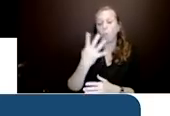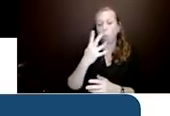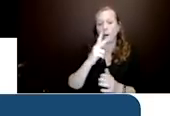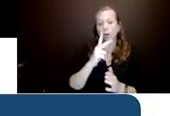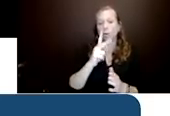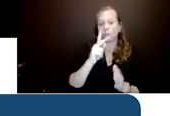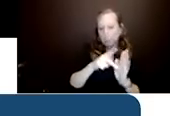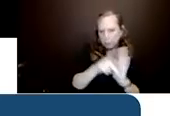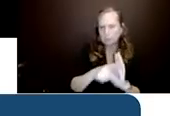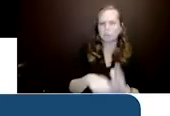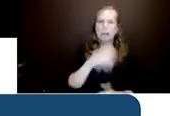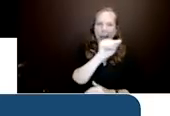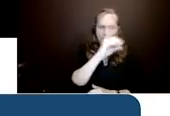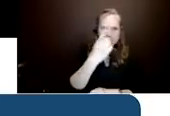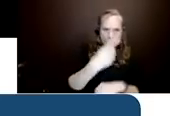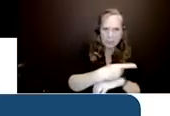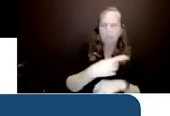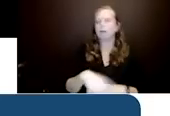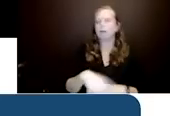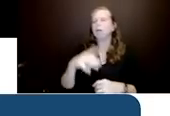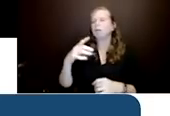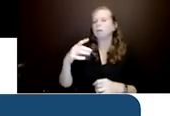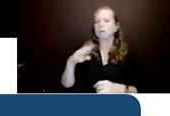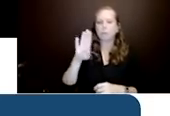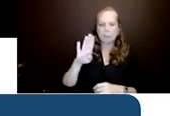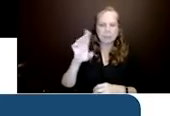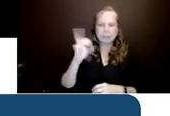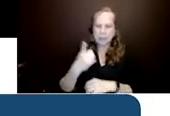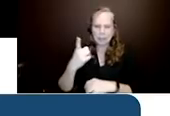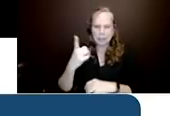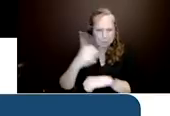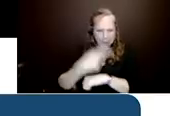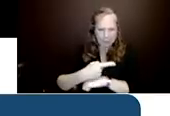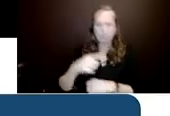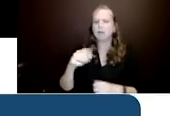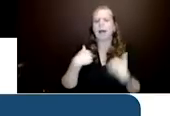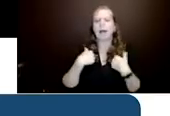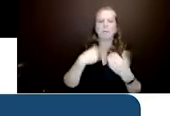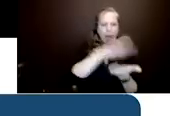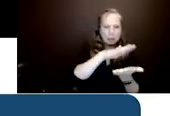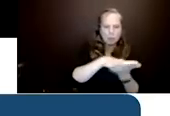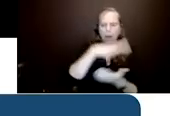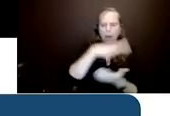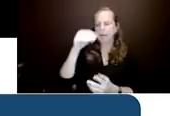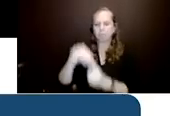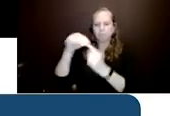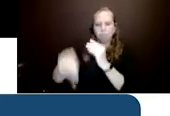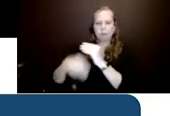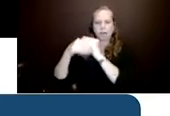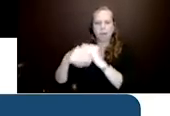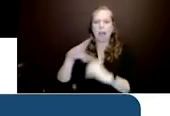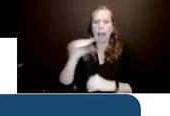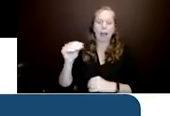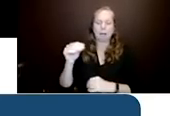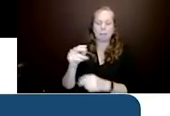day, four periods on a B day, which encompass seven academic and elective courses, and then an advisory